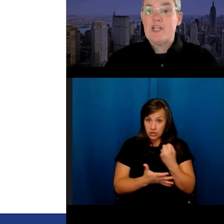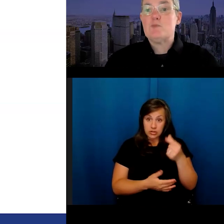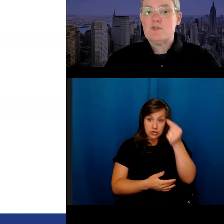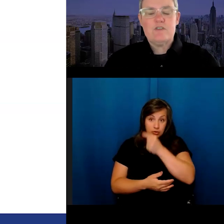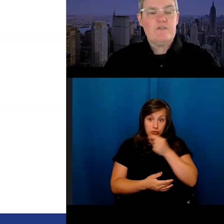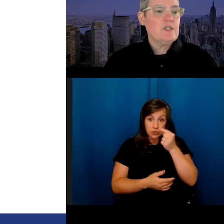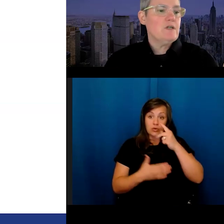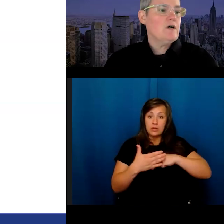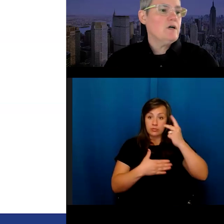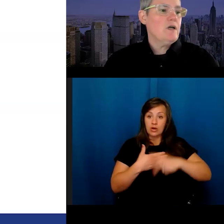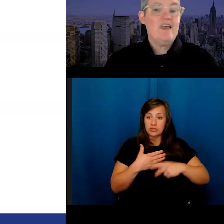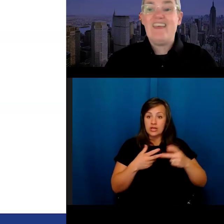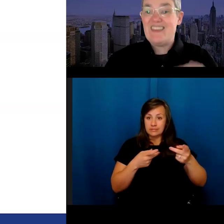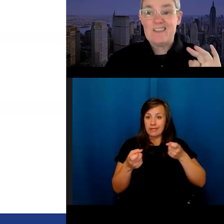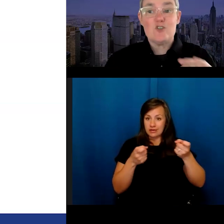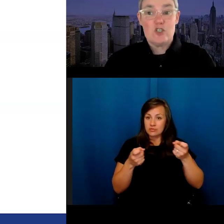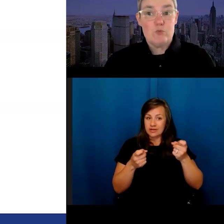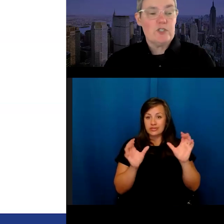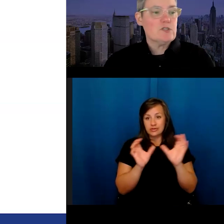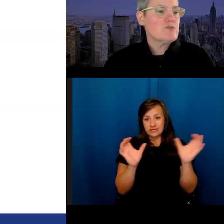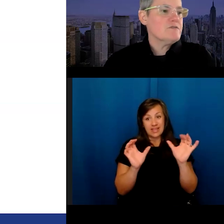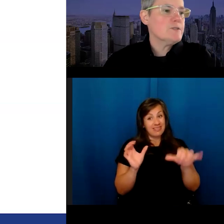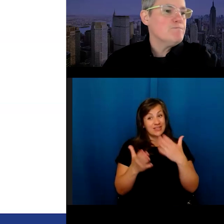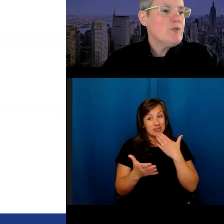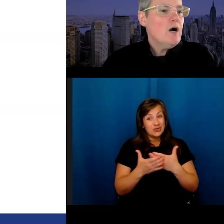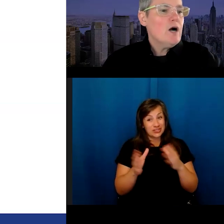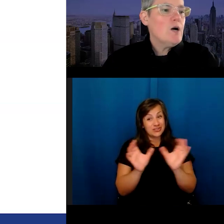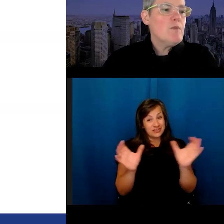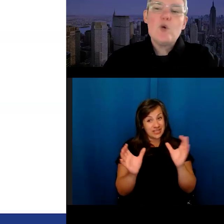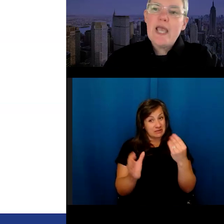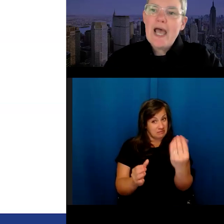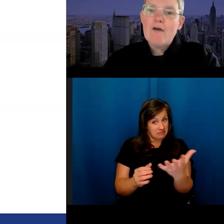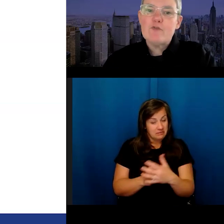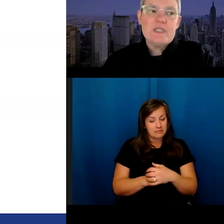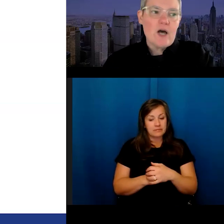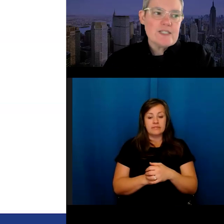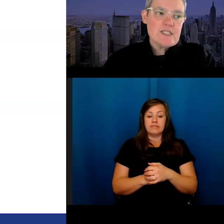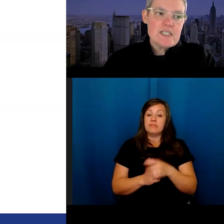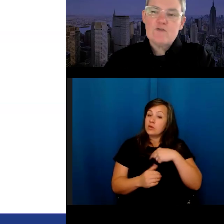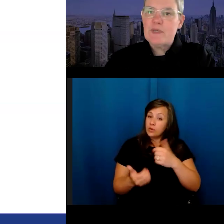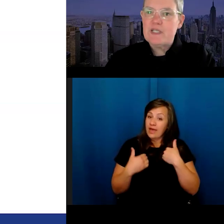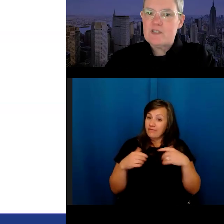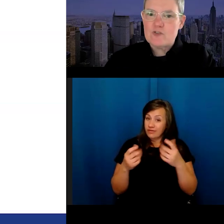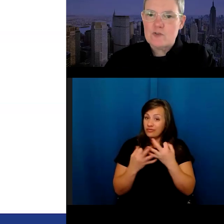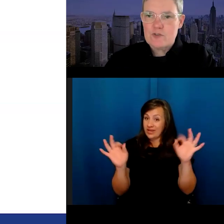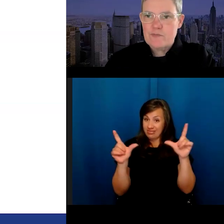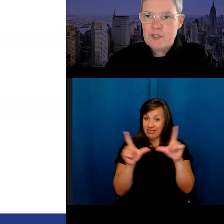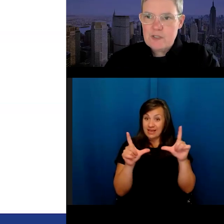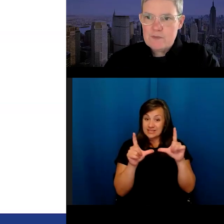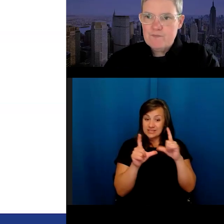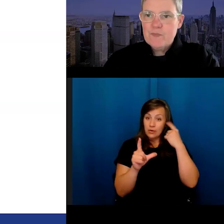Project Management certificate. That is a really good certificate. We have free licenses for many of these